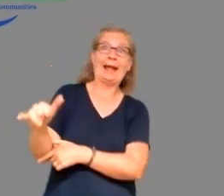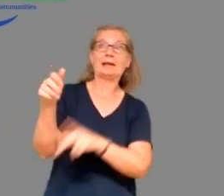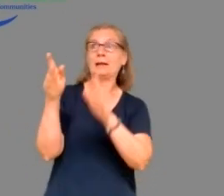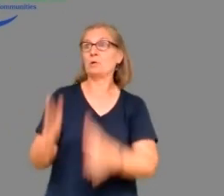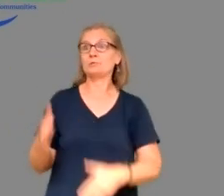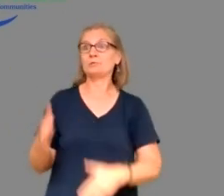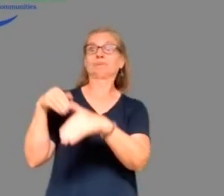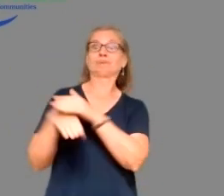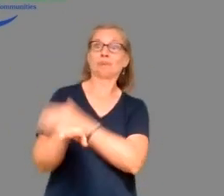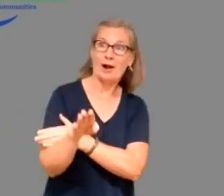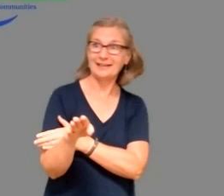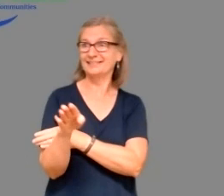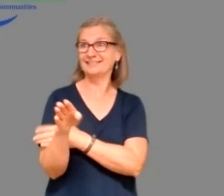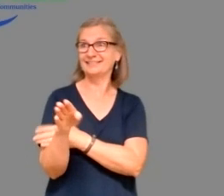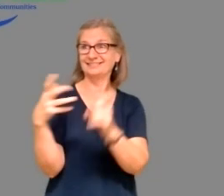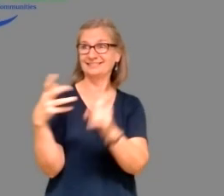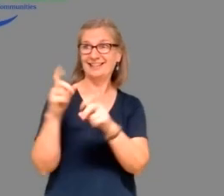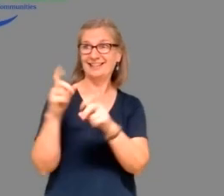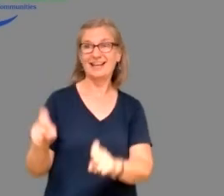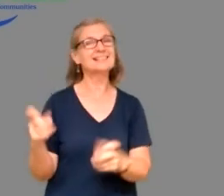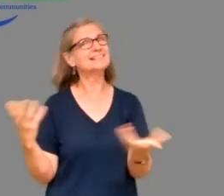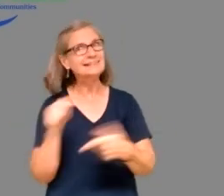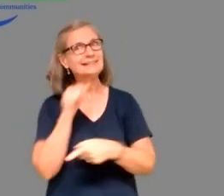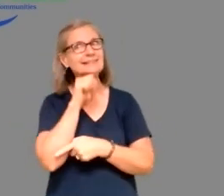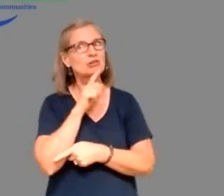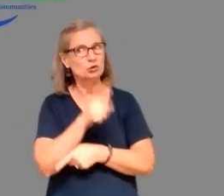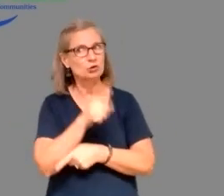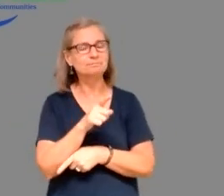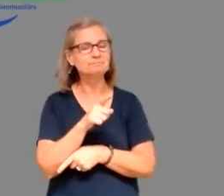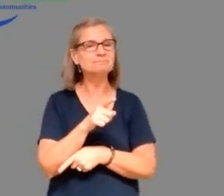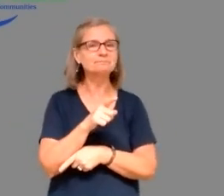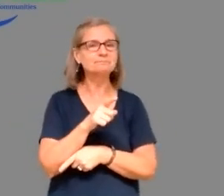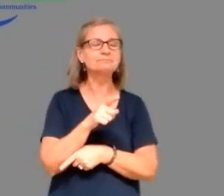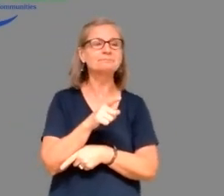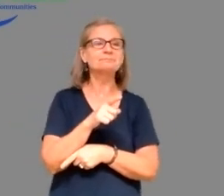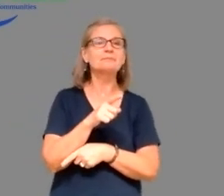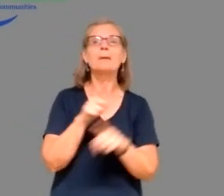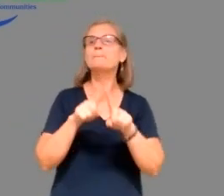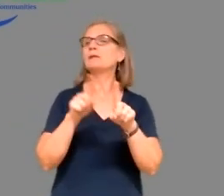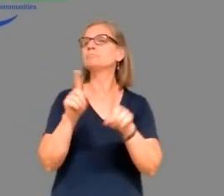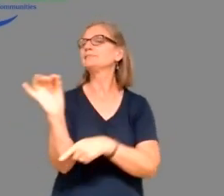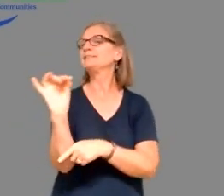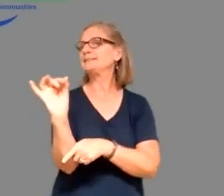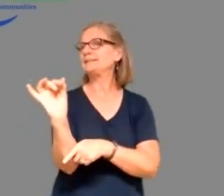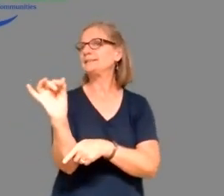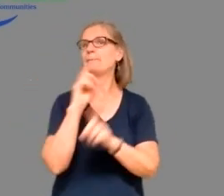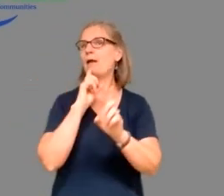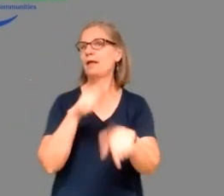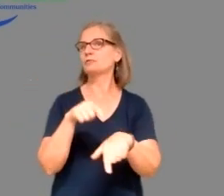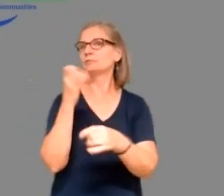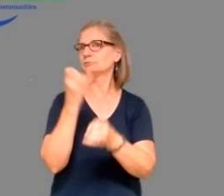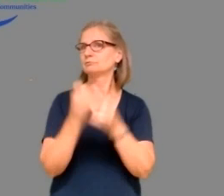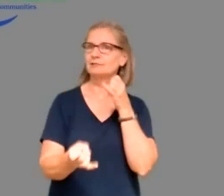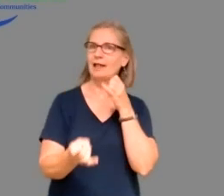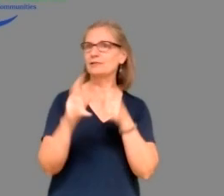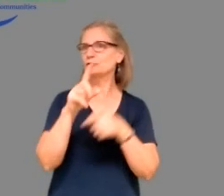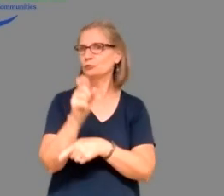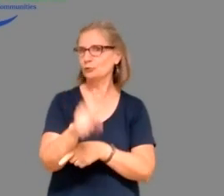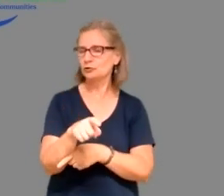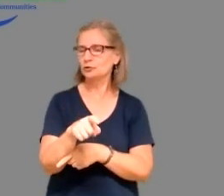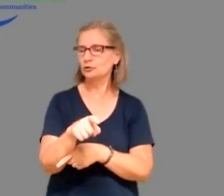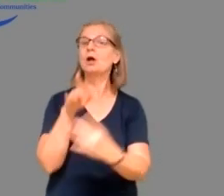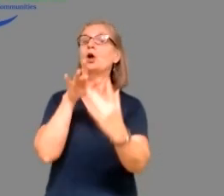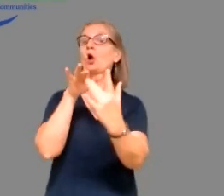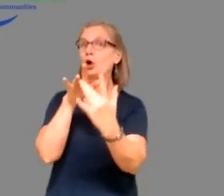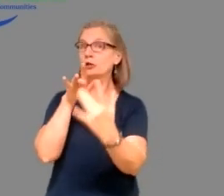is another story. Right. However, again, we'll fall back on the answer to the last question. You would want to contact your primary